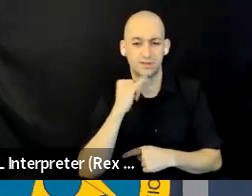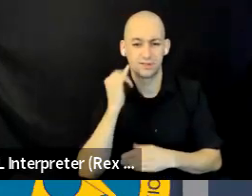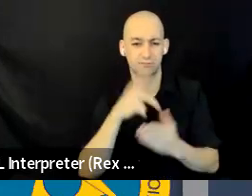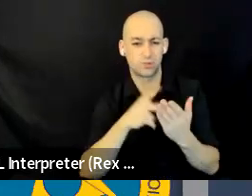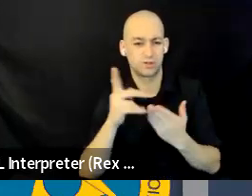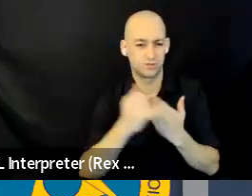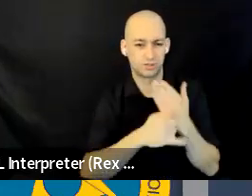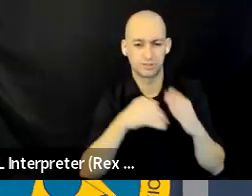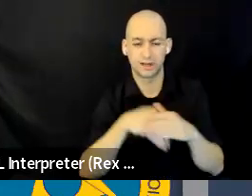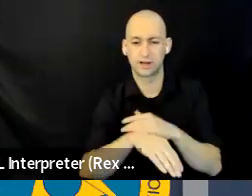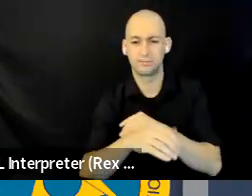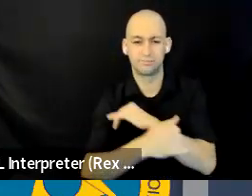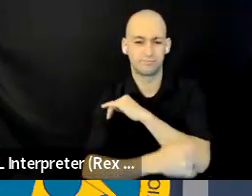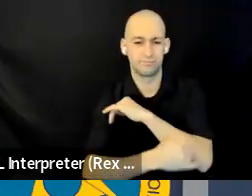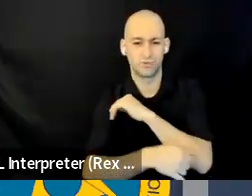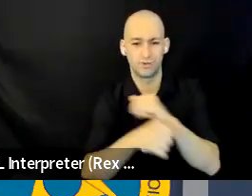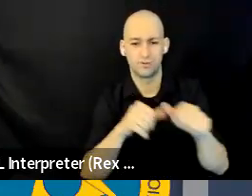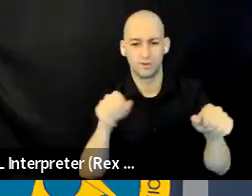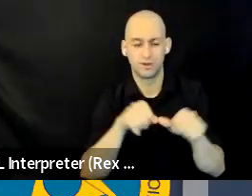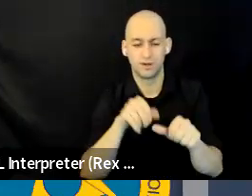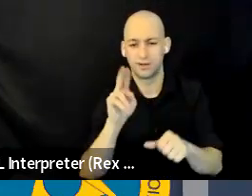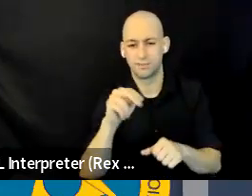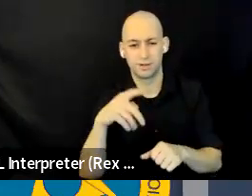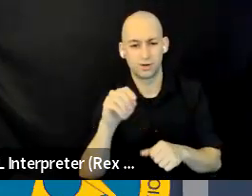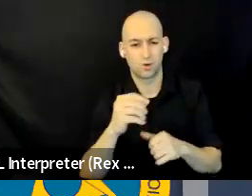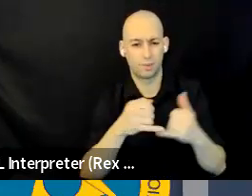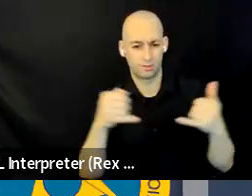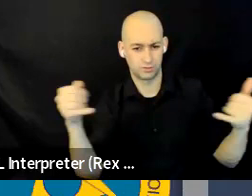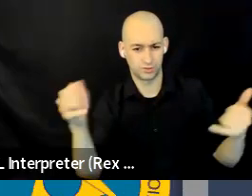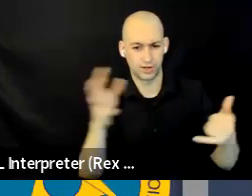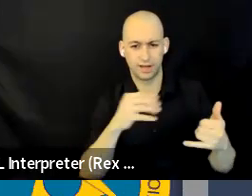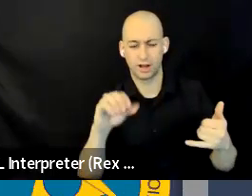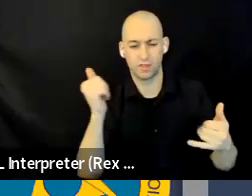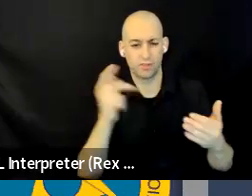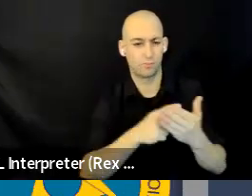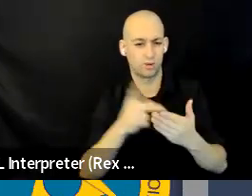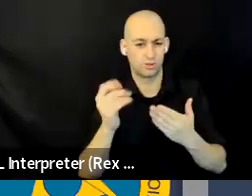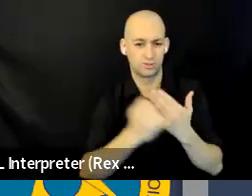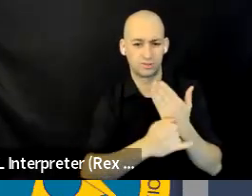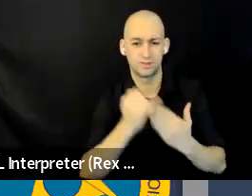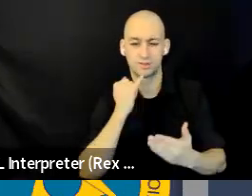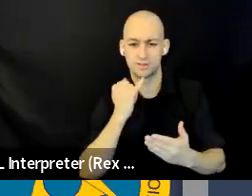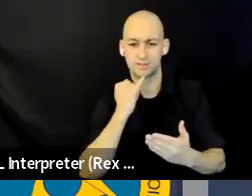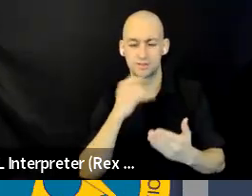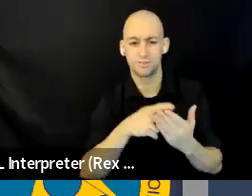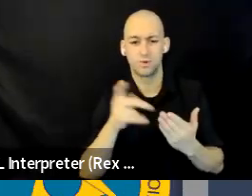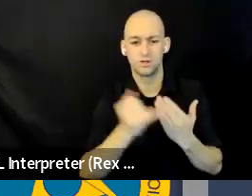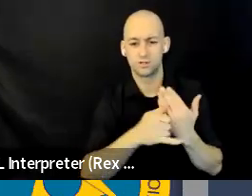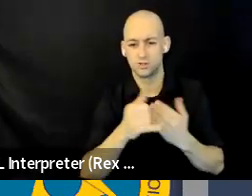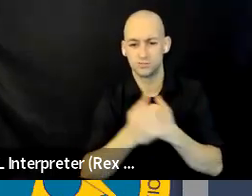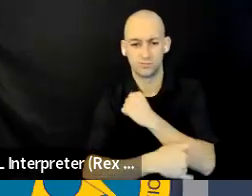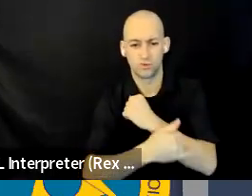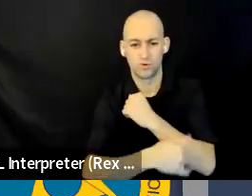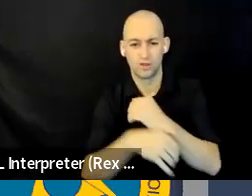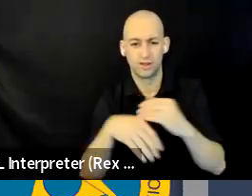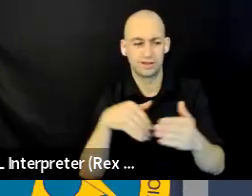within rural regions outside of an MPO boundary. And then the other projects are projects that are rural projects within